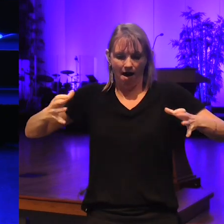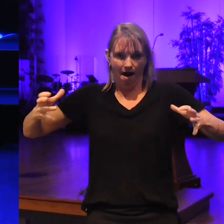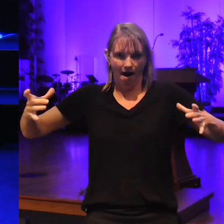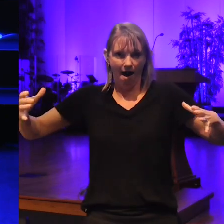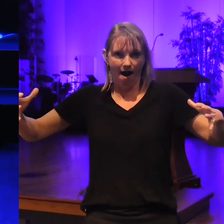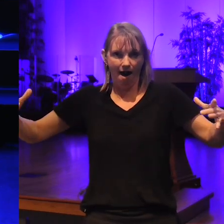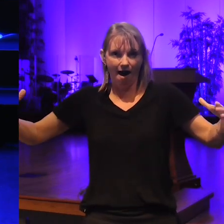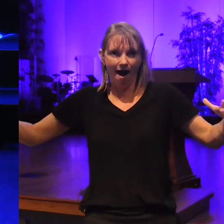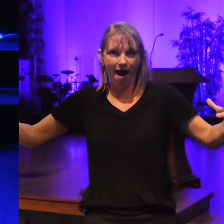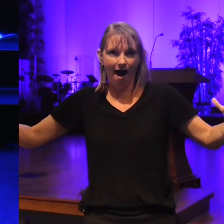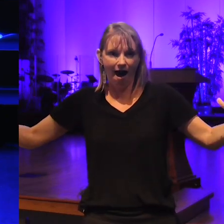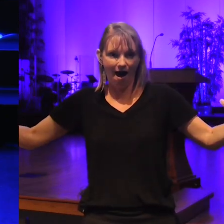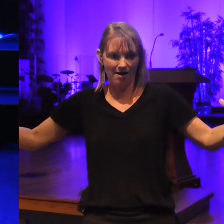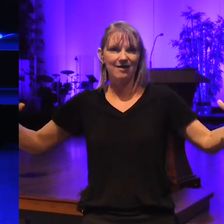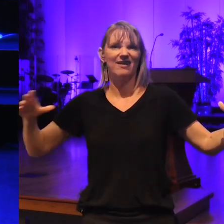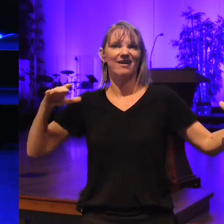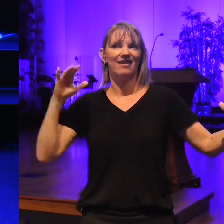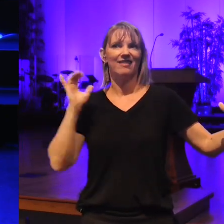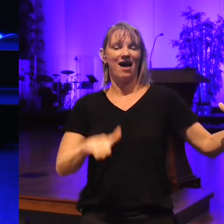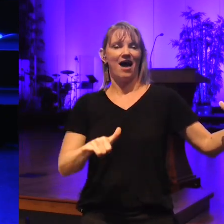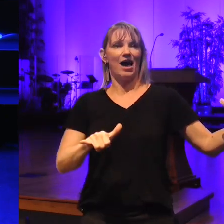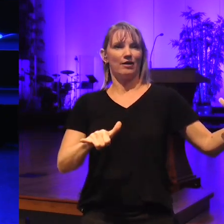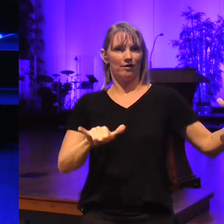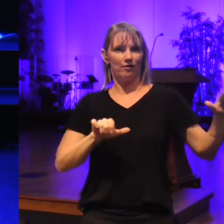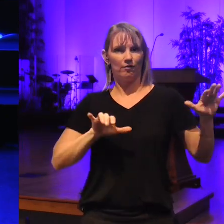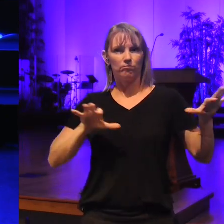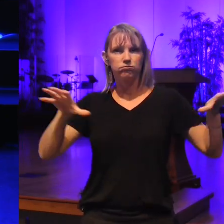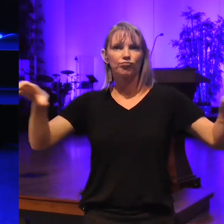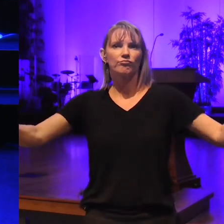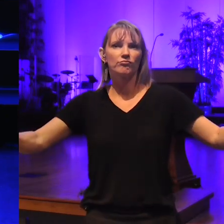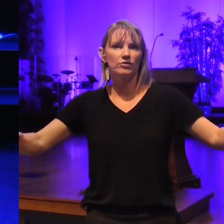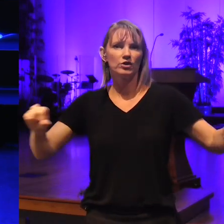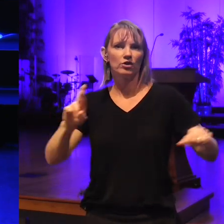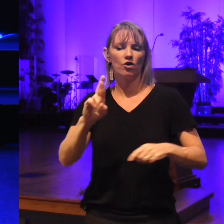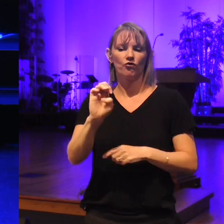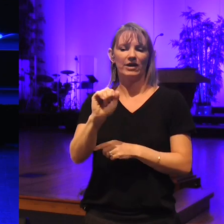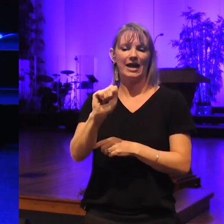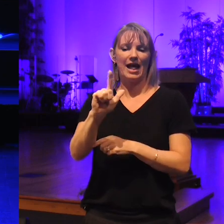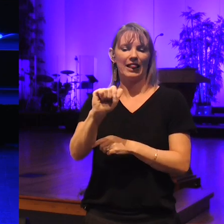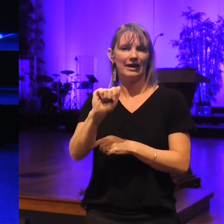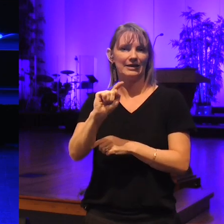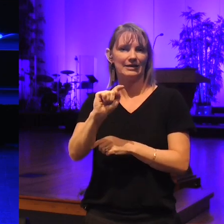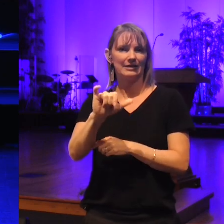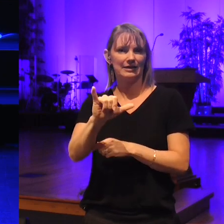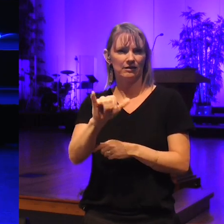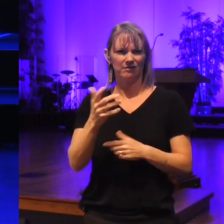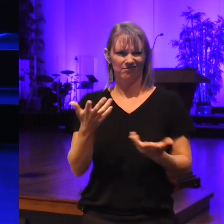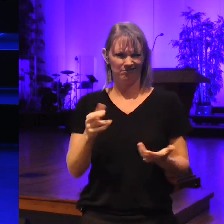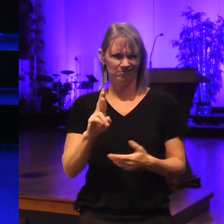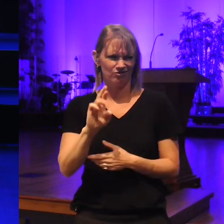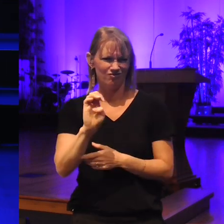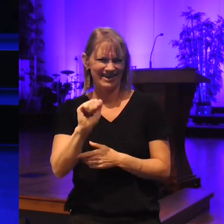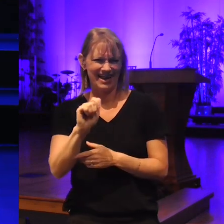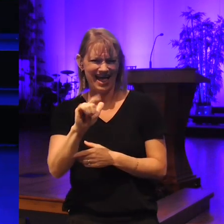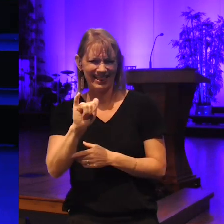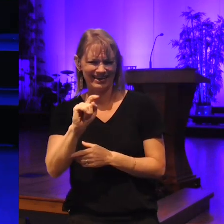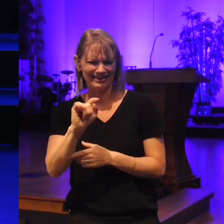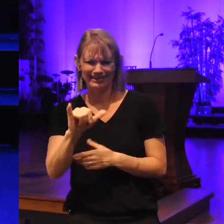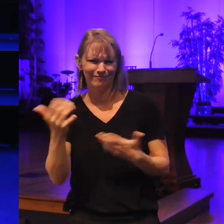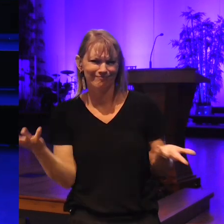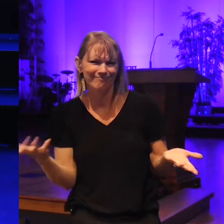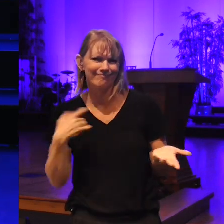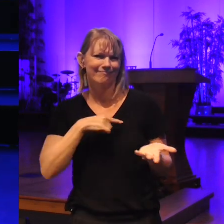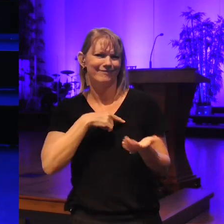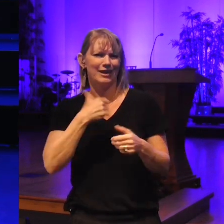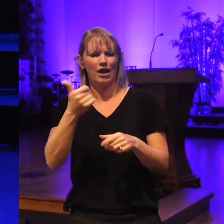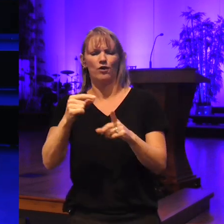it embraces a vital concept of reality. Well, what is reality? It's another word